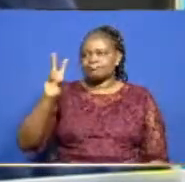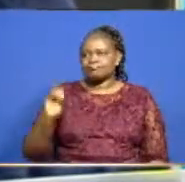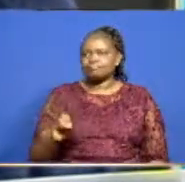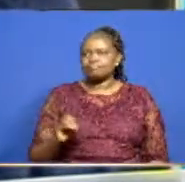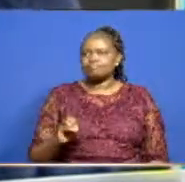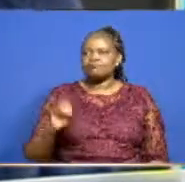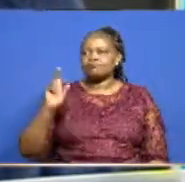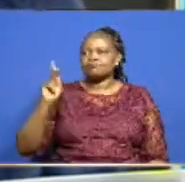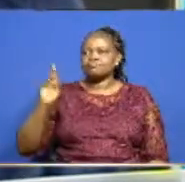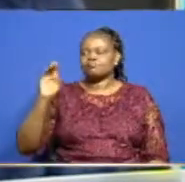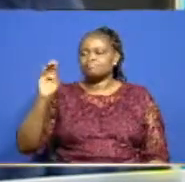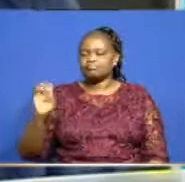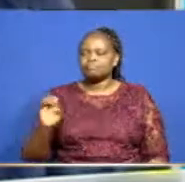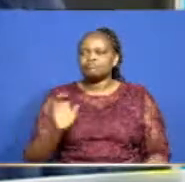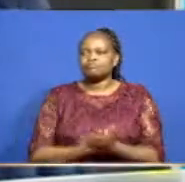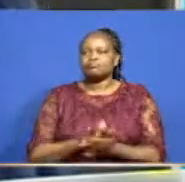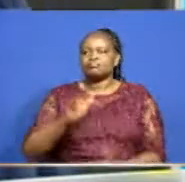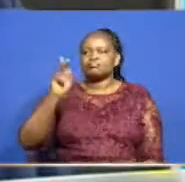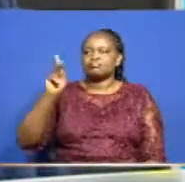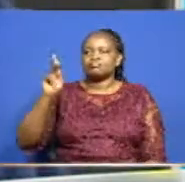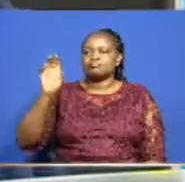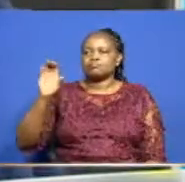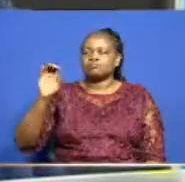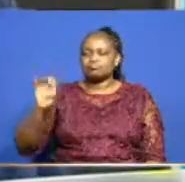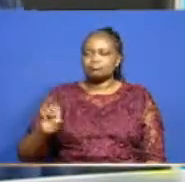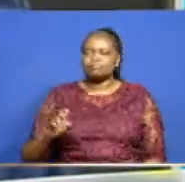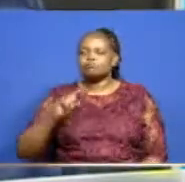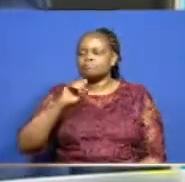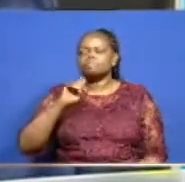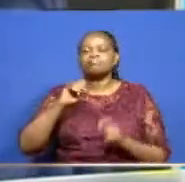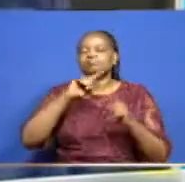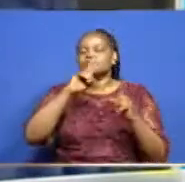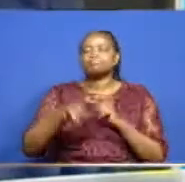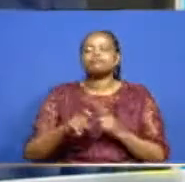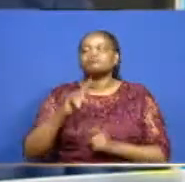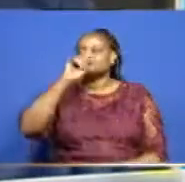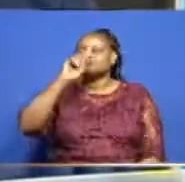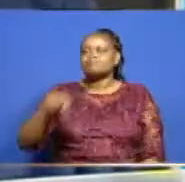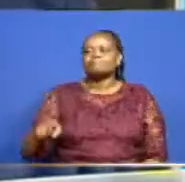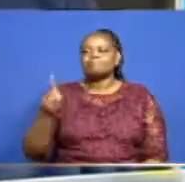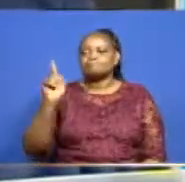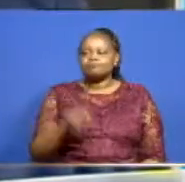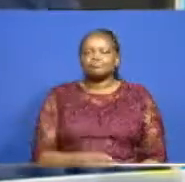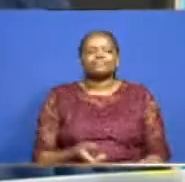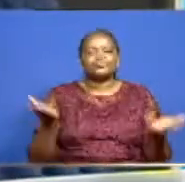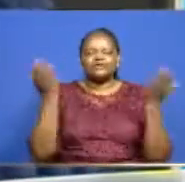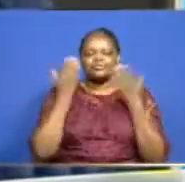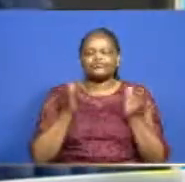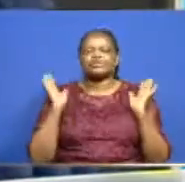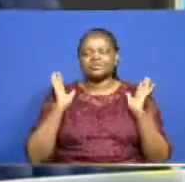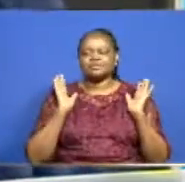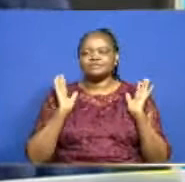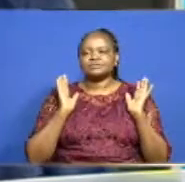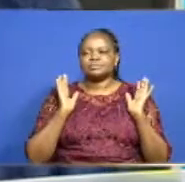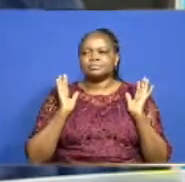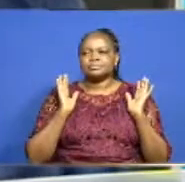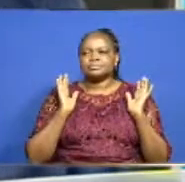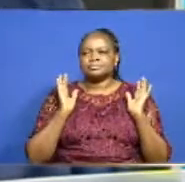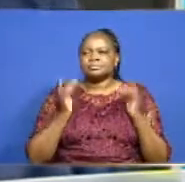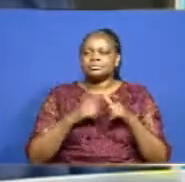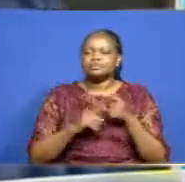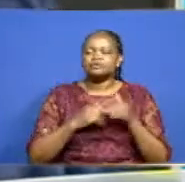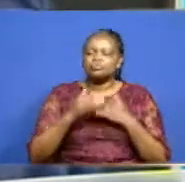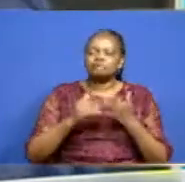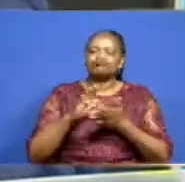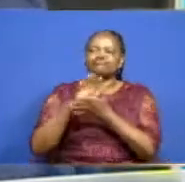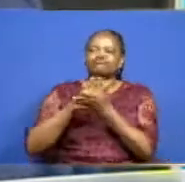KCSE and KCPE examinations have been cancelled. That is where we stand as at today. And then all basic learning